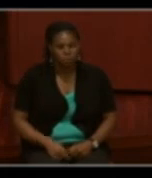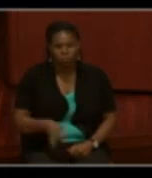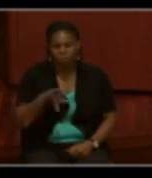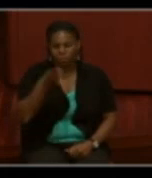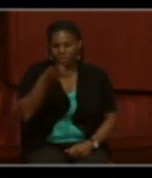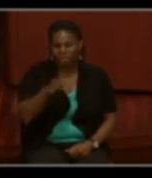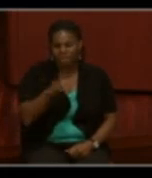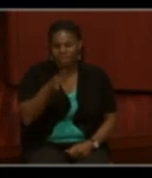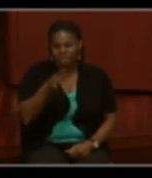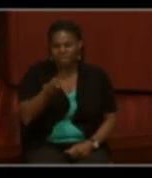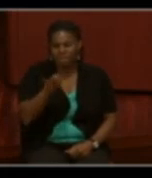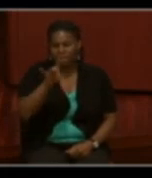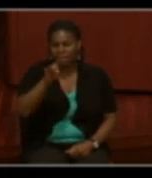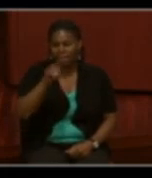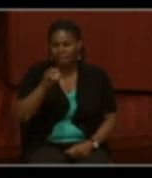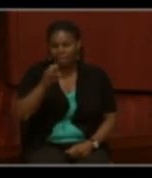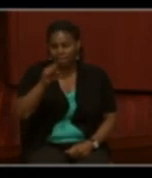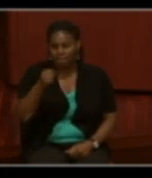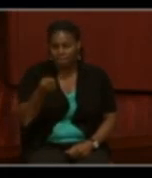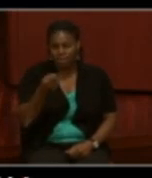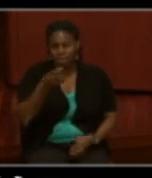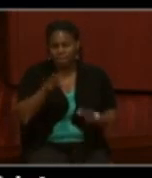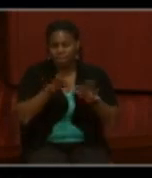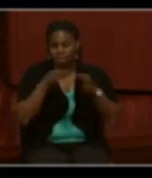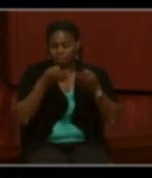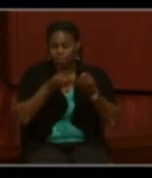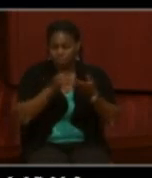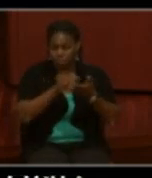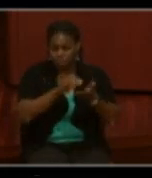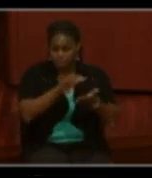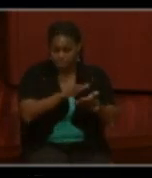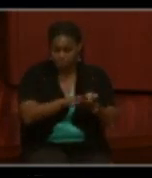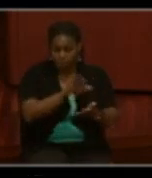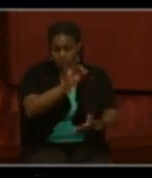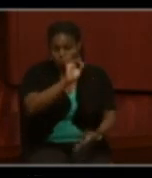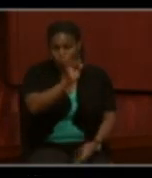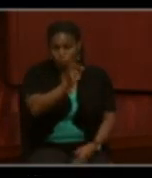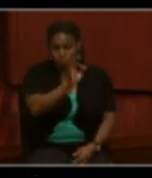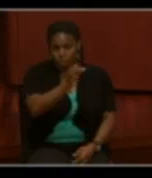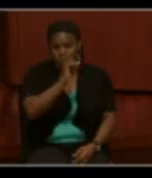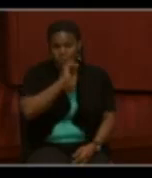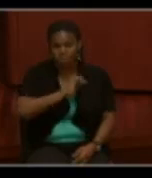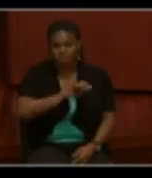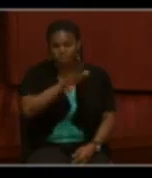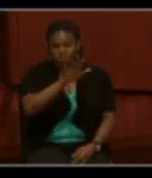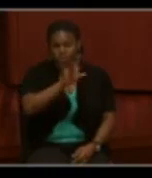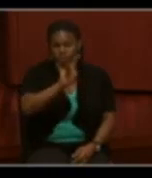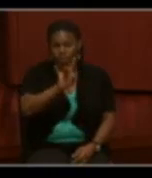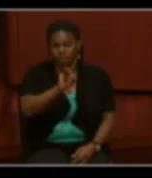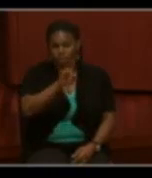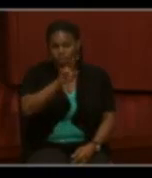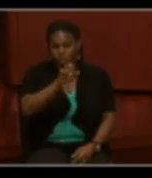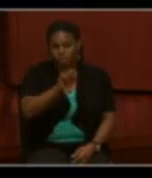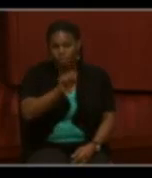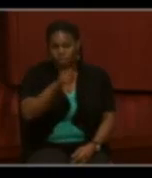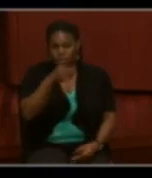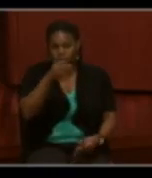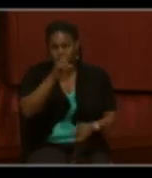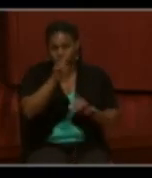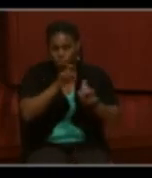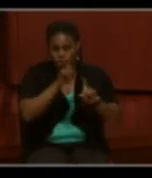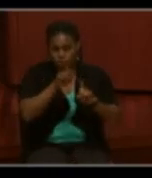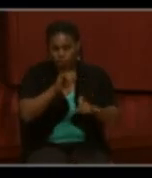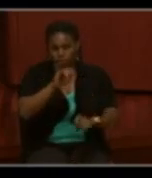1880 census, again, the family is documented. Francis Over is age 58. He's a laborer at U.S. Coast Survey.